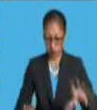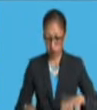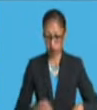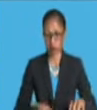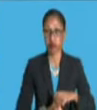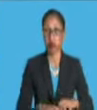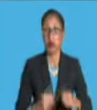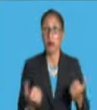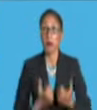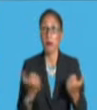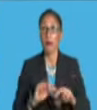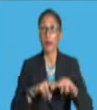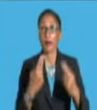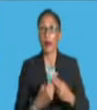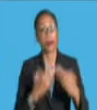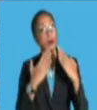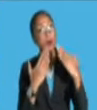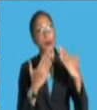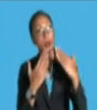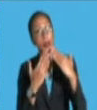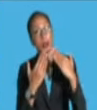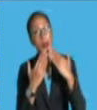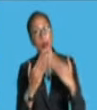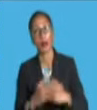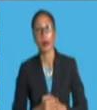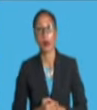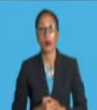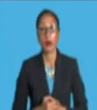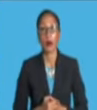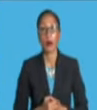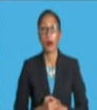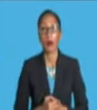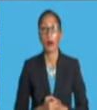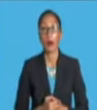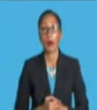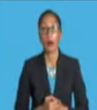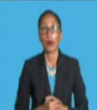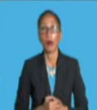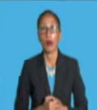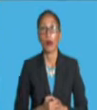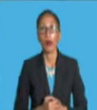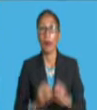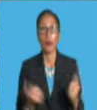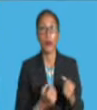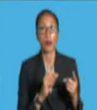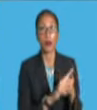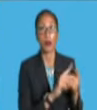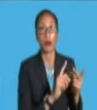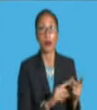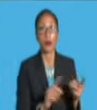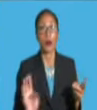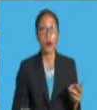Vunivasa, Tangnikula, Wainikoro, Daku, Wailevu, Tambia, Senganga, Dreketi,